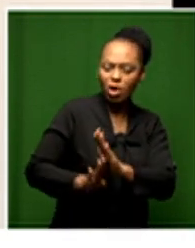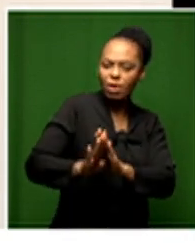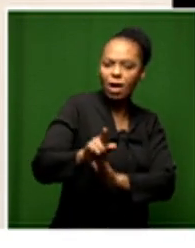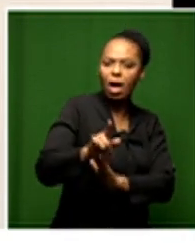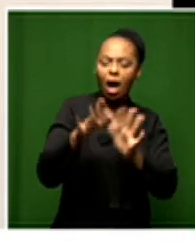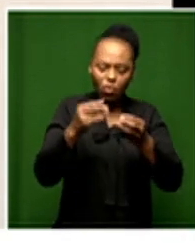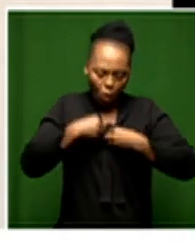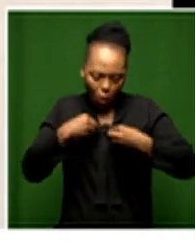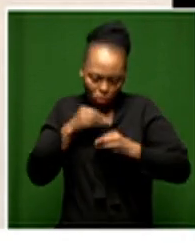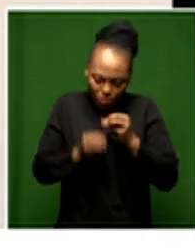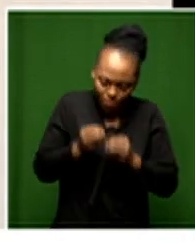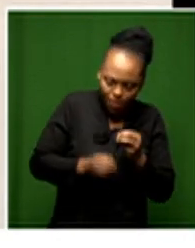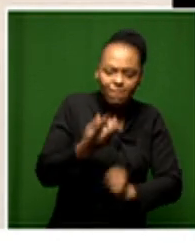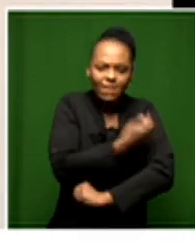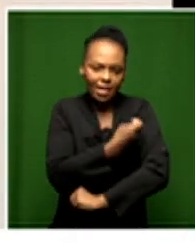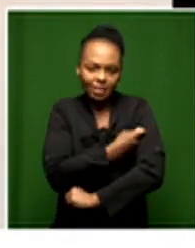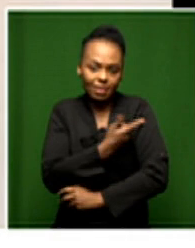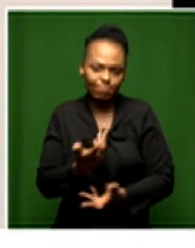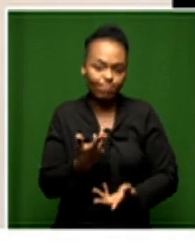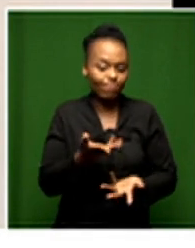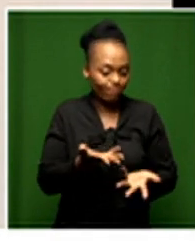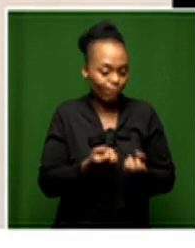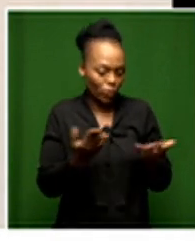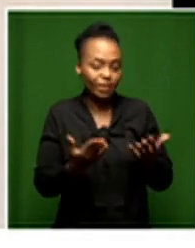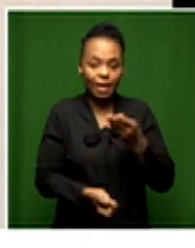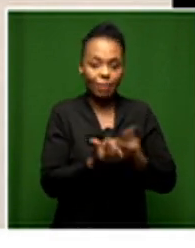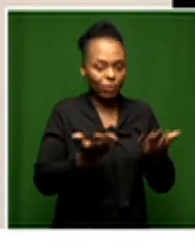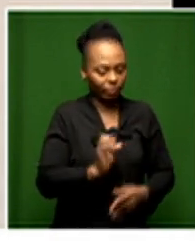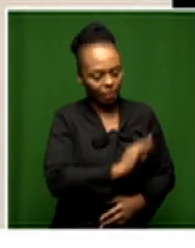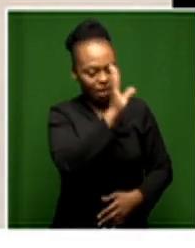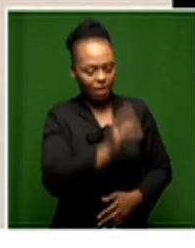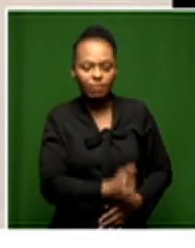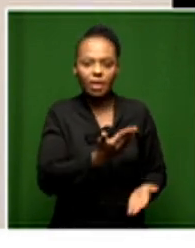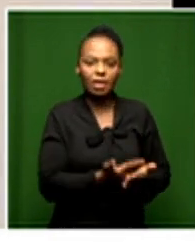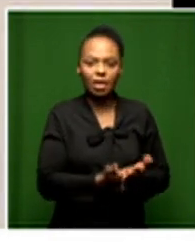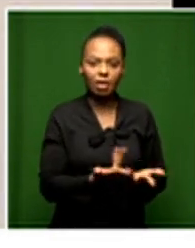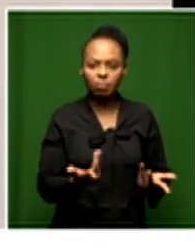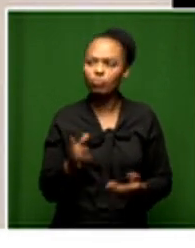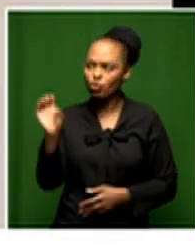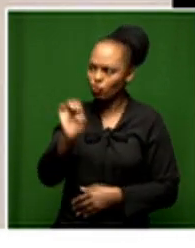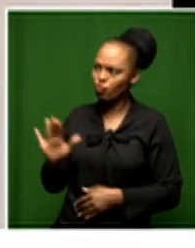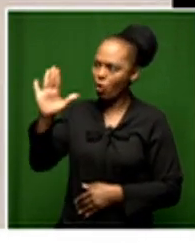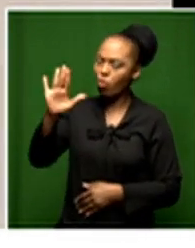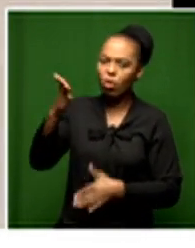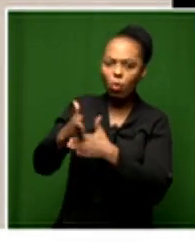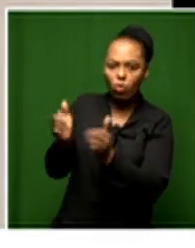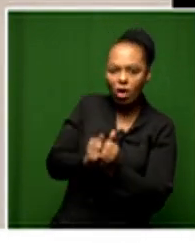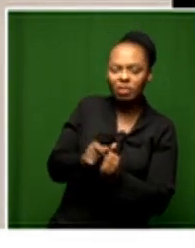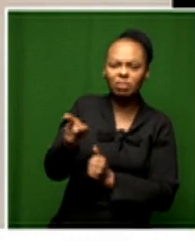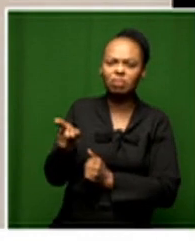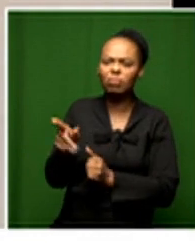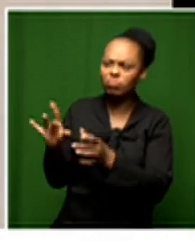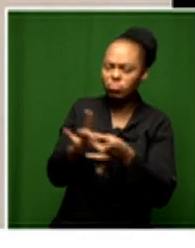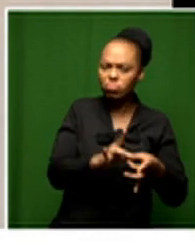of making your own vaccines. So I think that with other European colleagues, this will